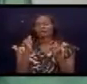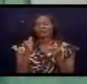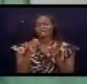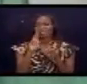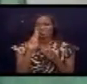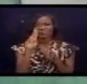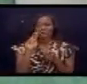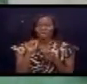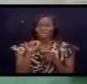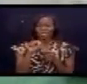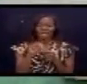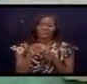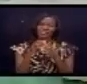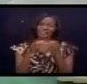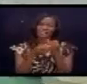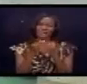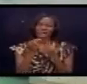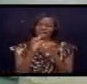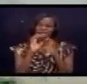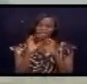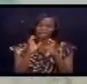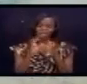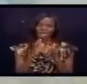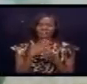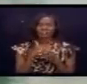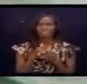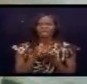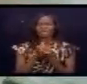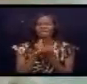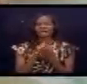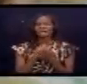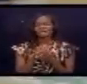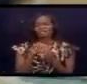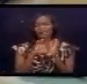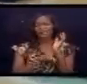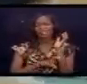encouraging a scale-up in circumcision in 13 Southern African countries, including Malawi.